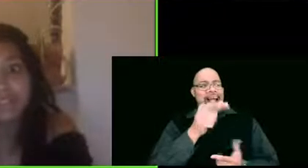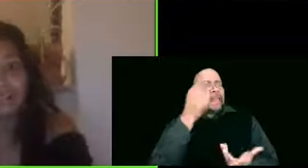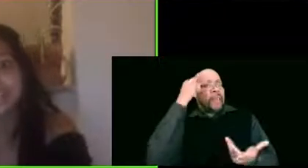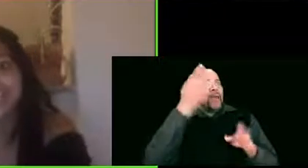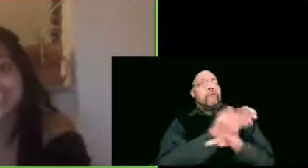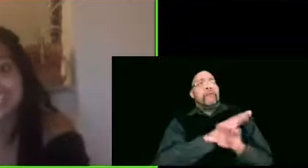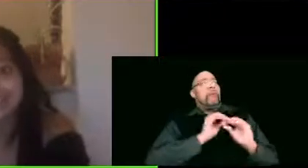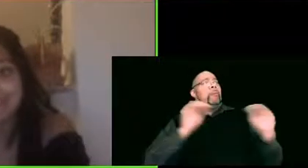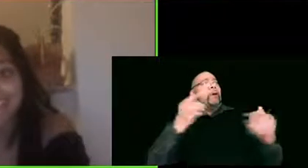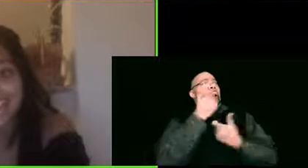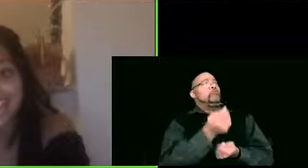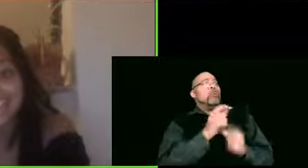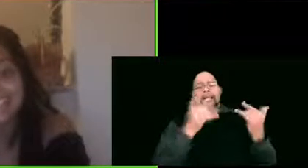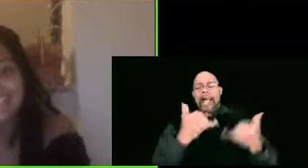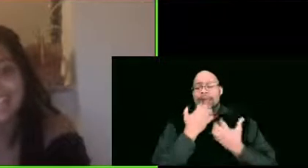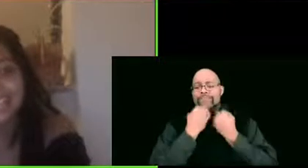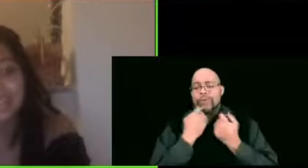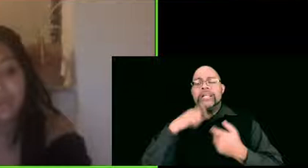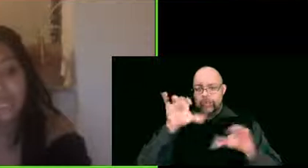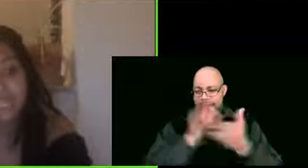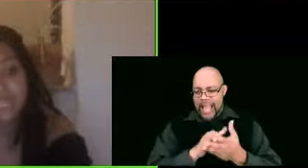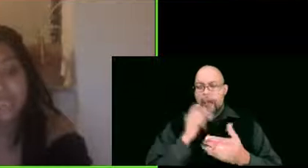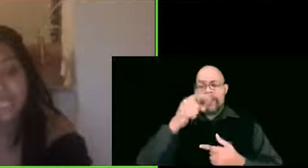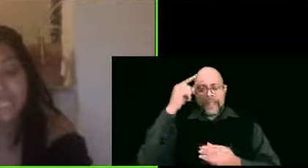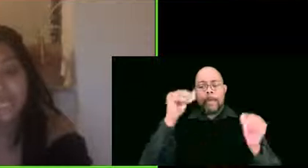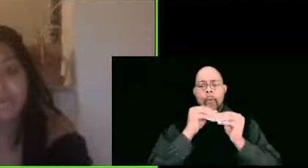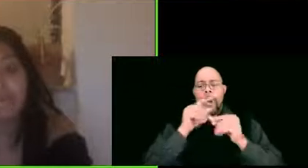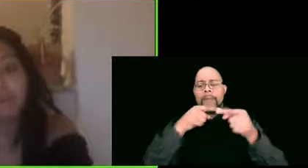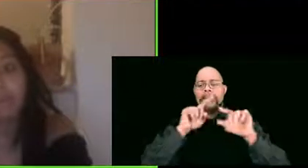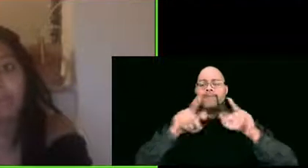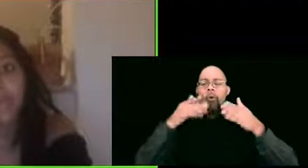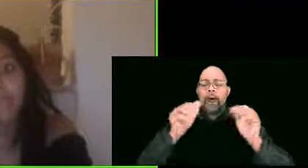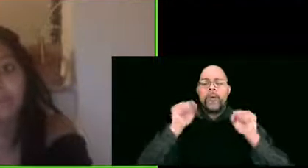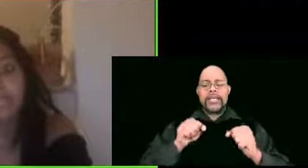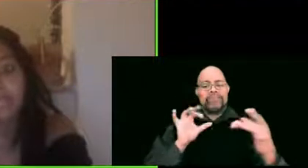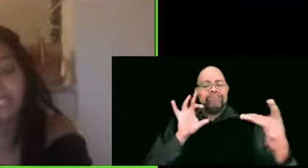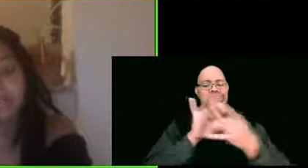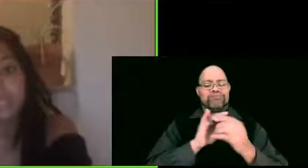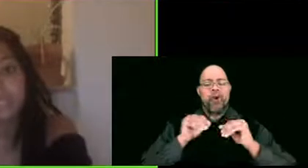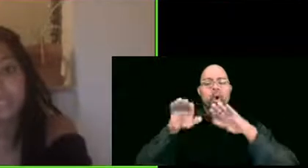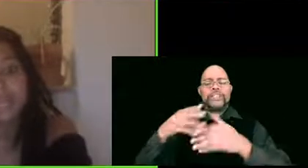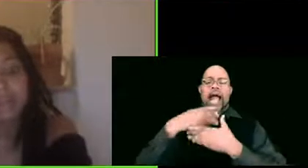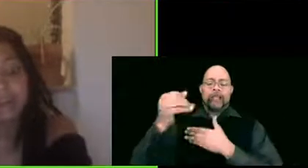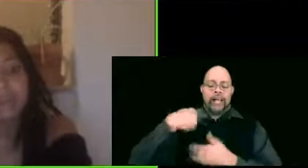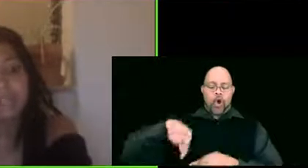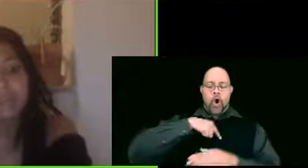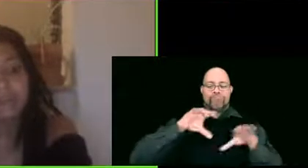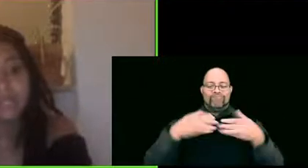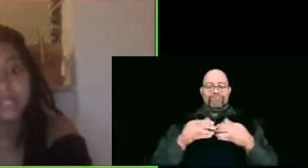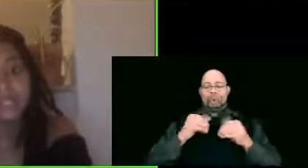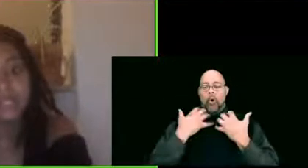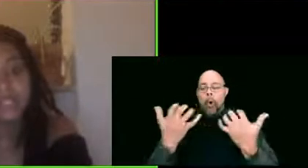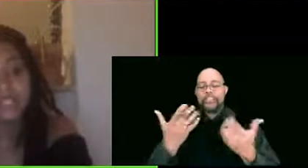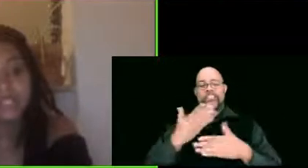though it wasn't an interest they previously had. And that's what we need to do, is we need to think more and more about ways that we can reach audiences outside of our